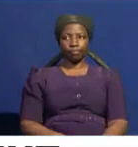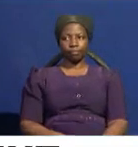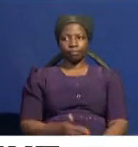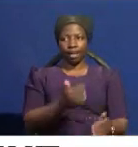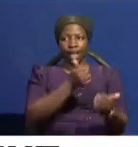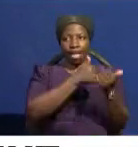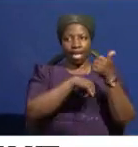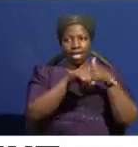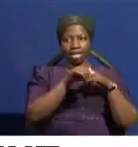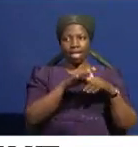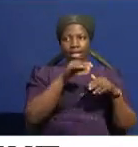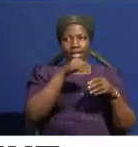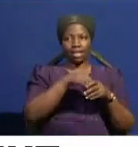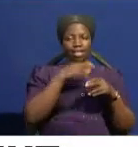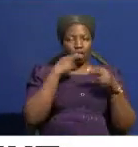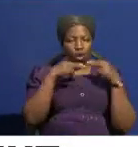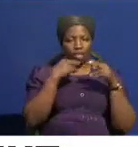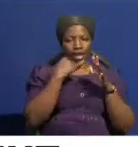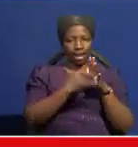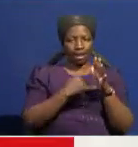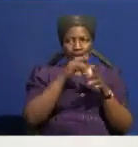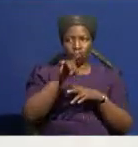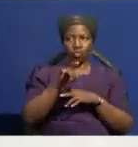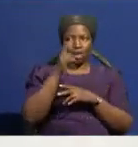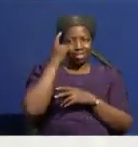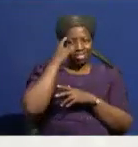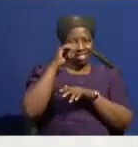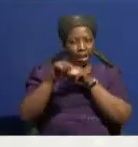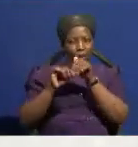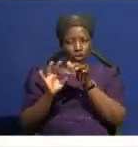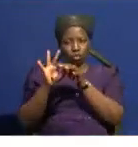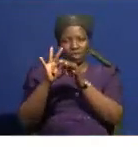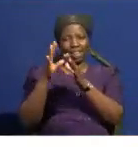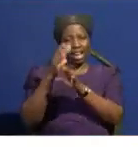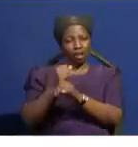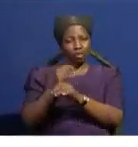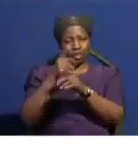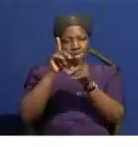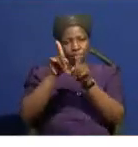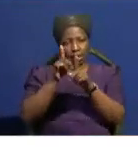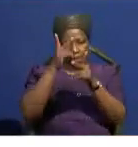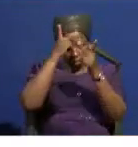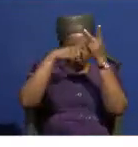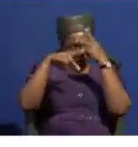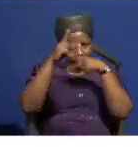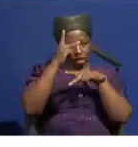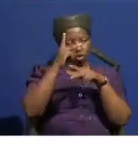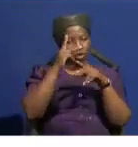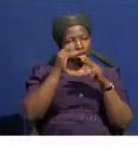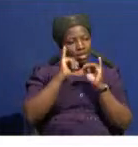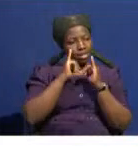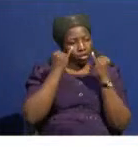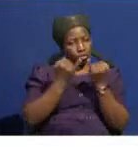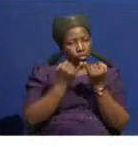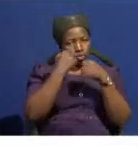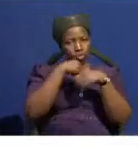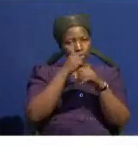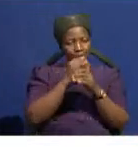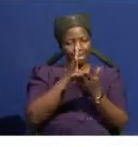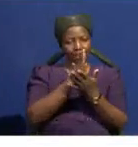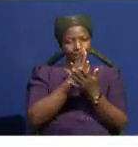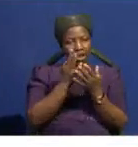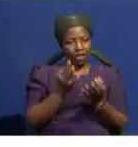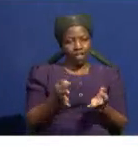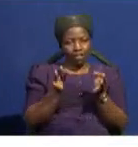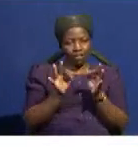Stars in the hospitality industry should consider joining associations and professional bodies to formalize the sector, address